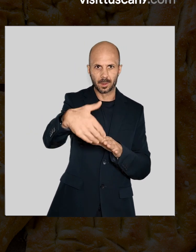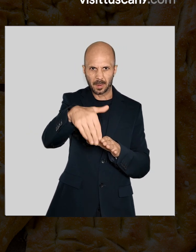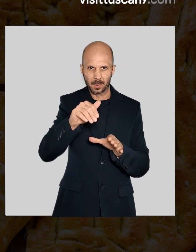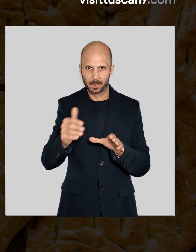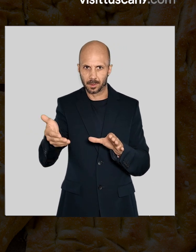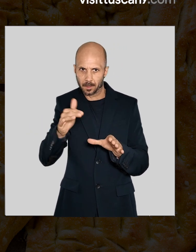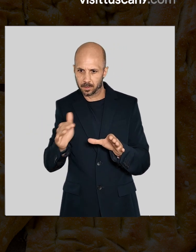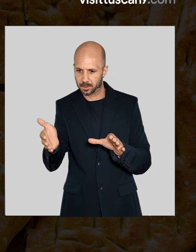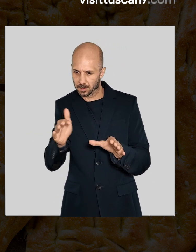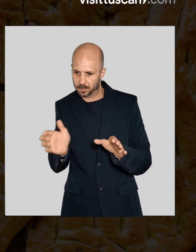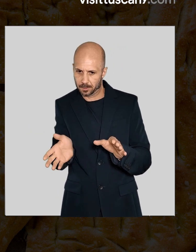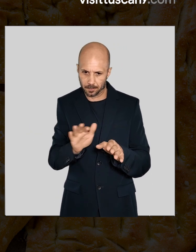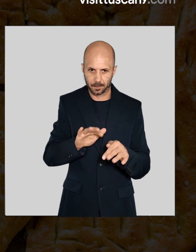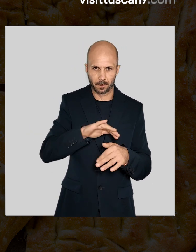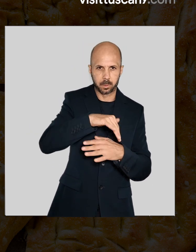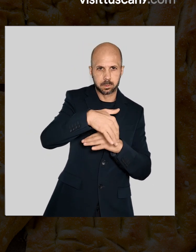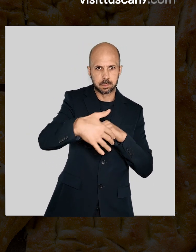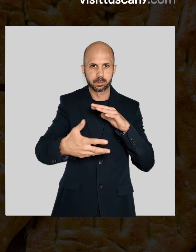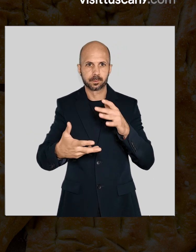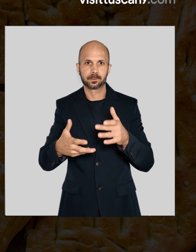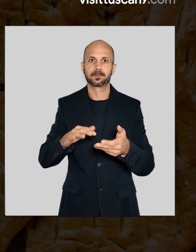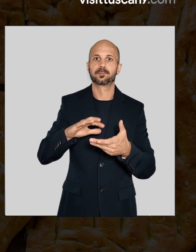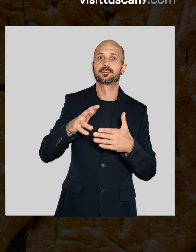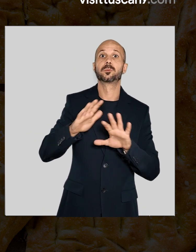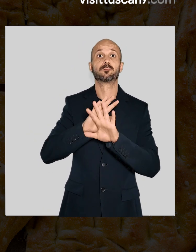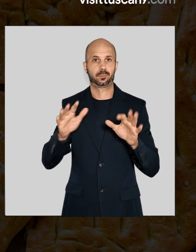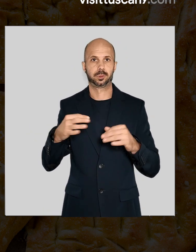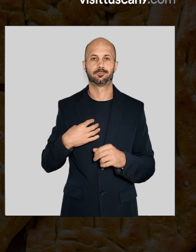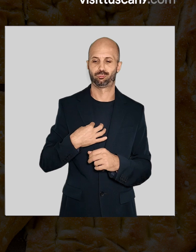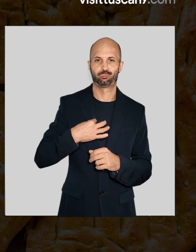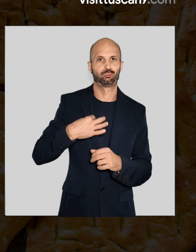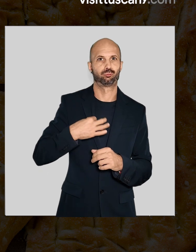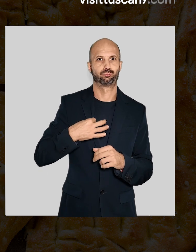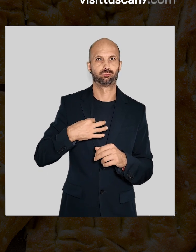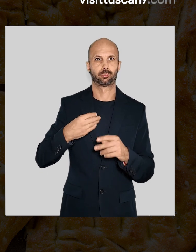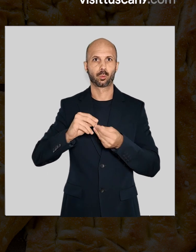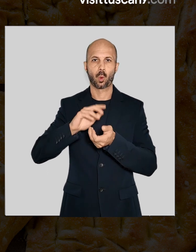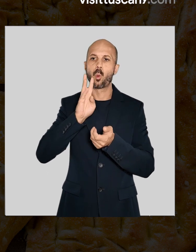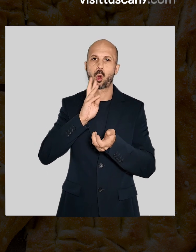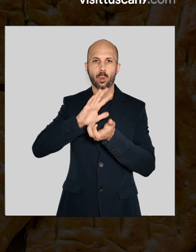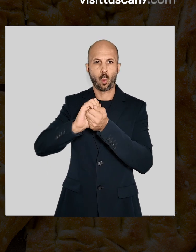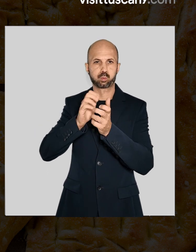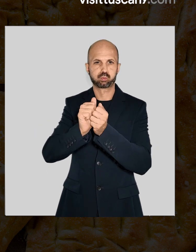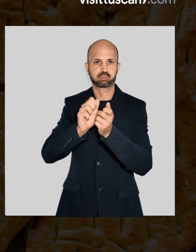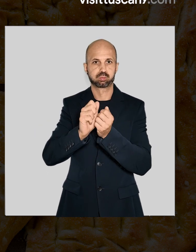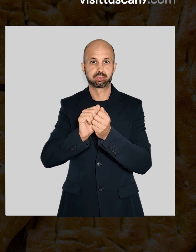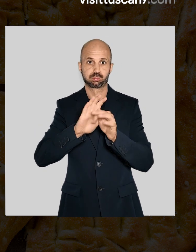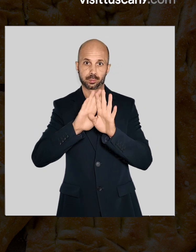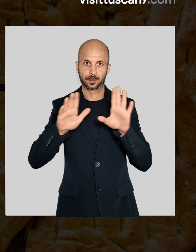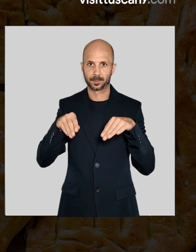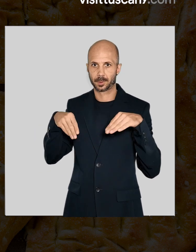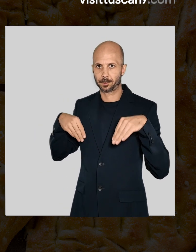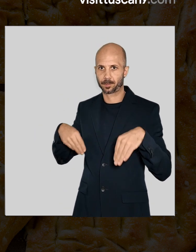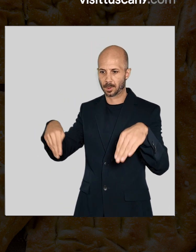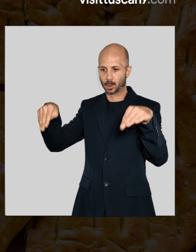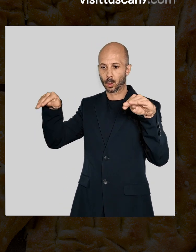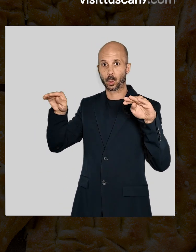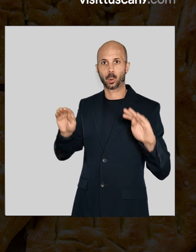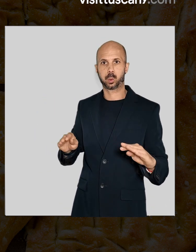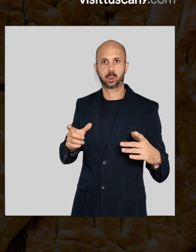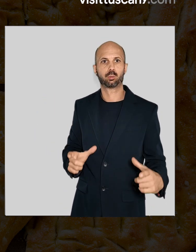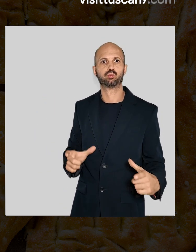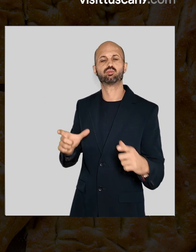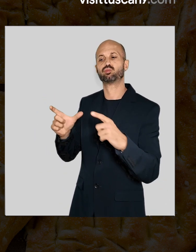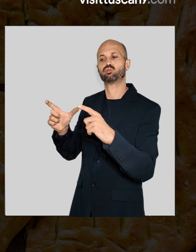Cover the bowl with a wet towel and let it rise at room temperature until doubled for at least 2 hours. Stretch and fold the